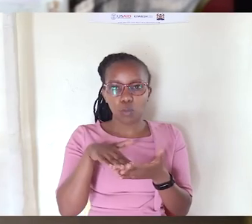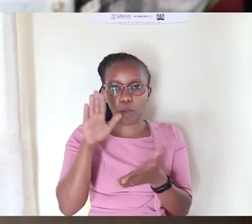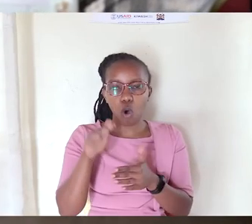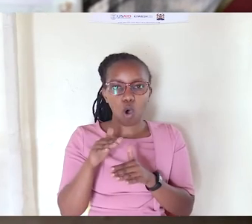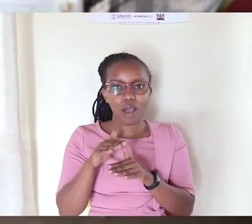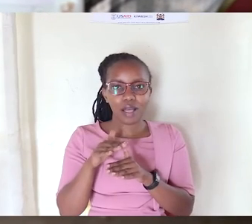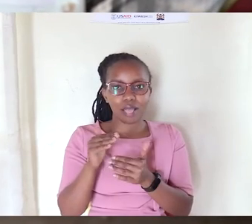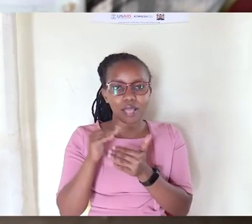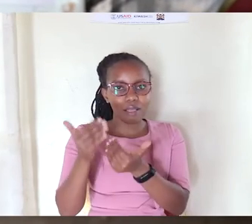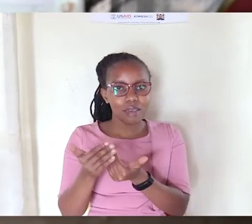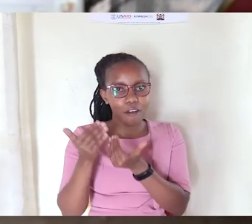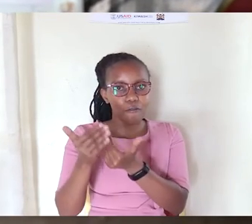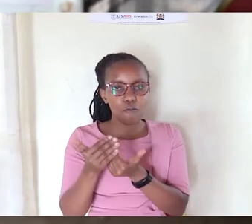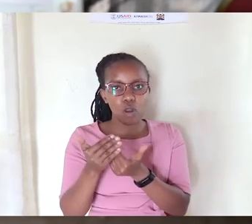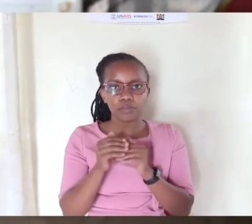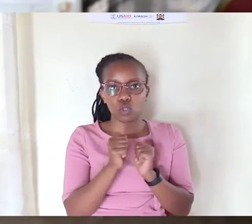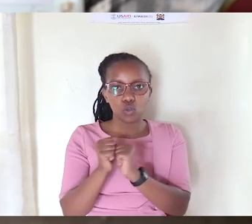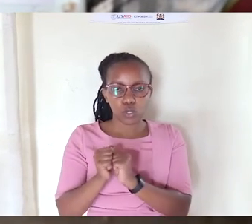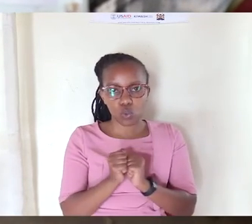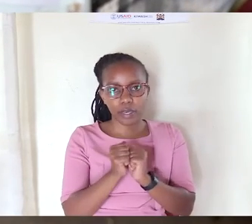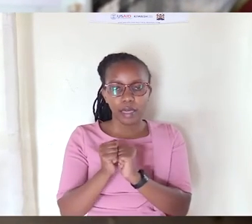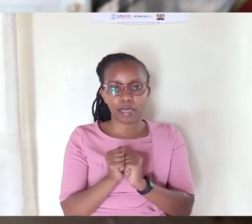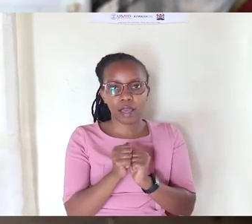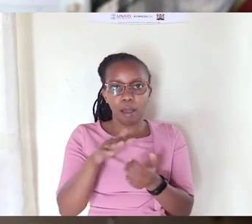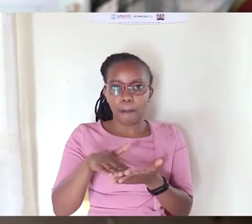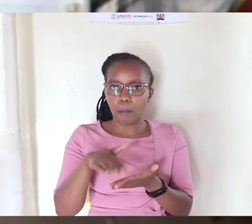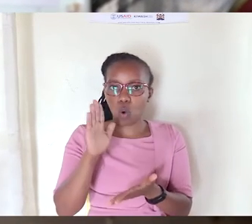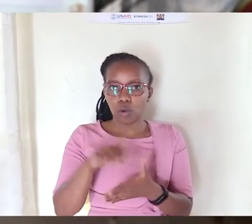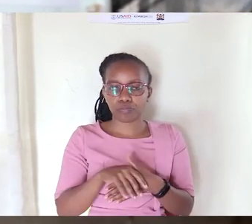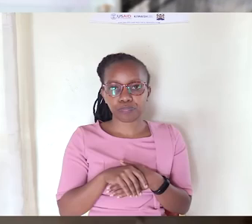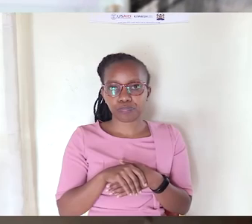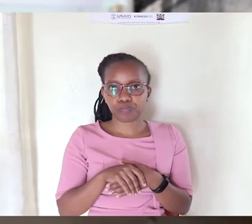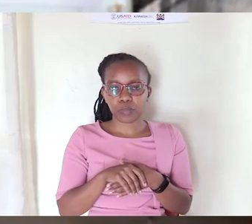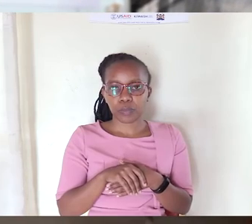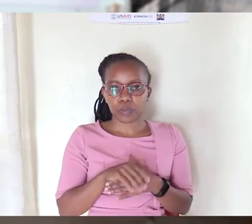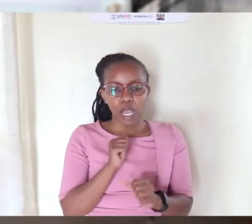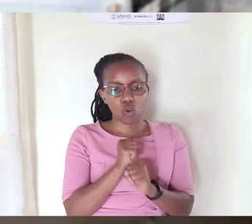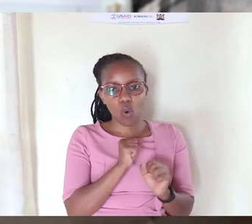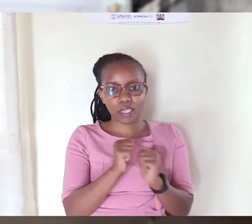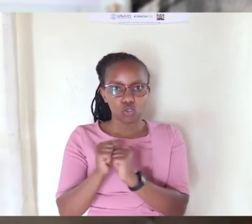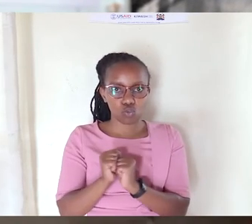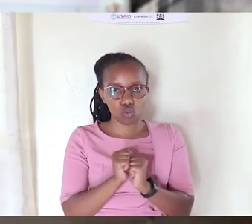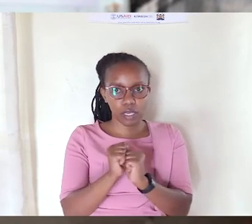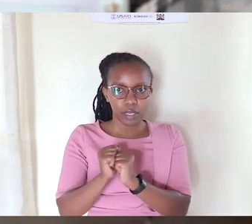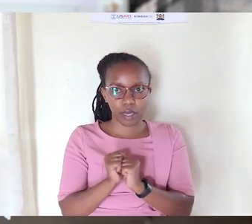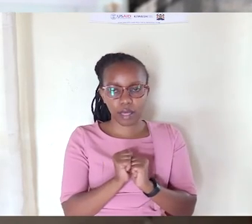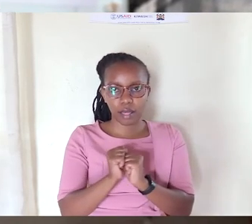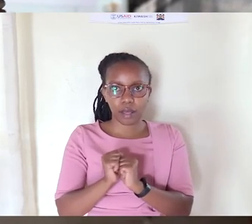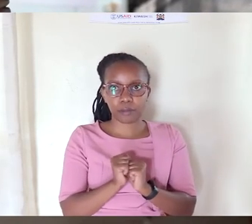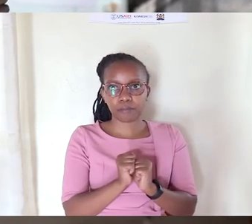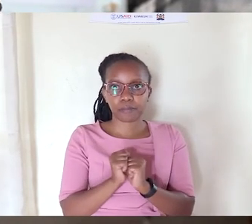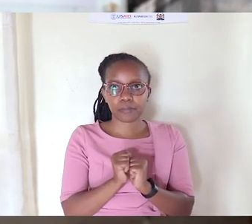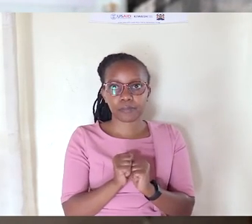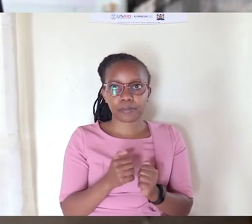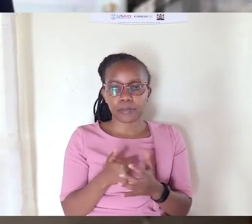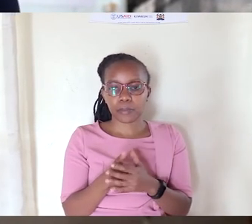vigilant, to come together more and see what concerted efforts really we need to bring together